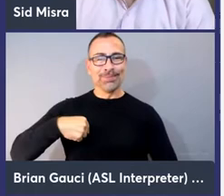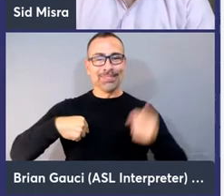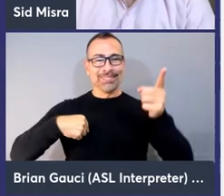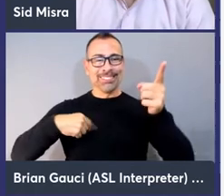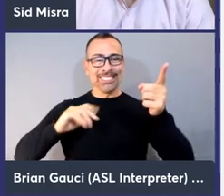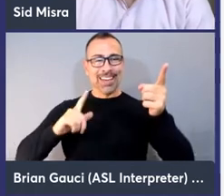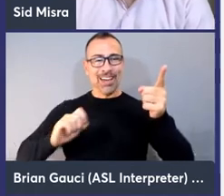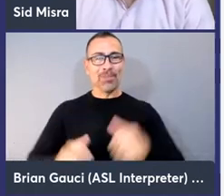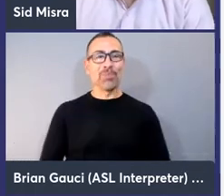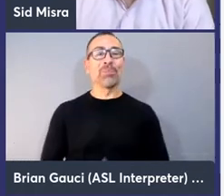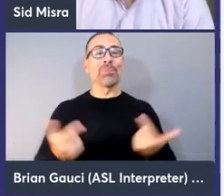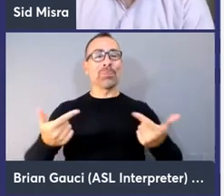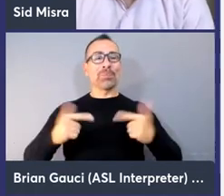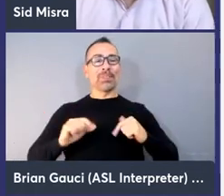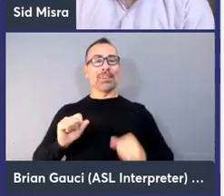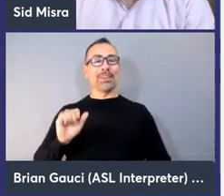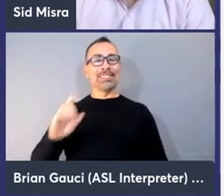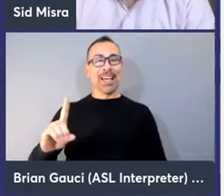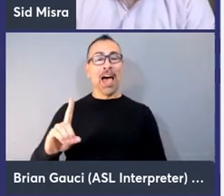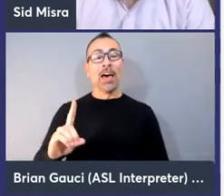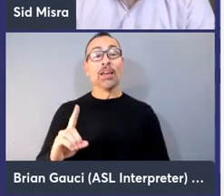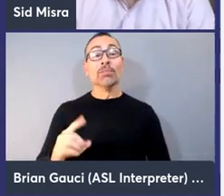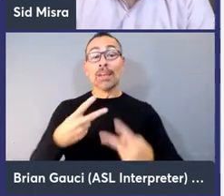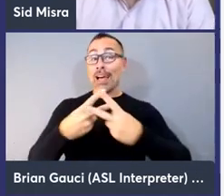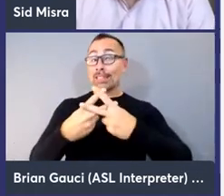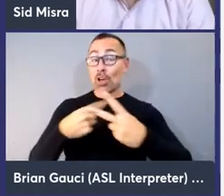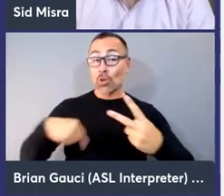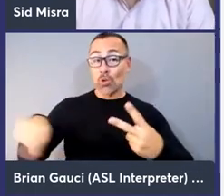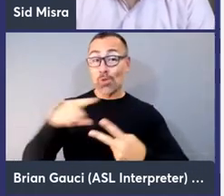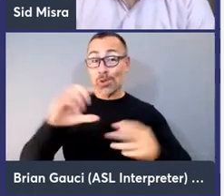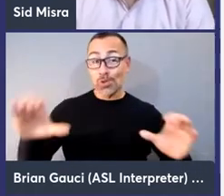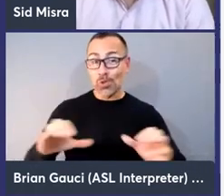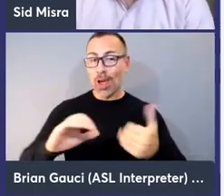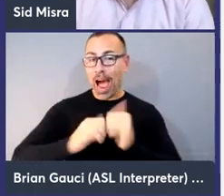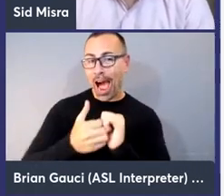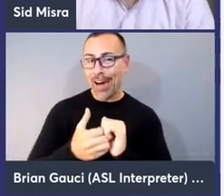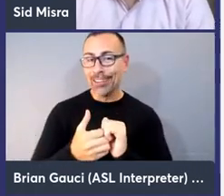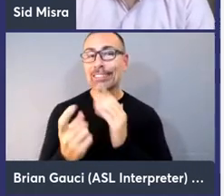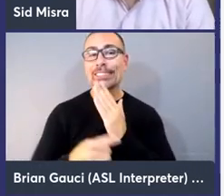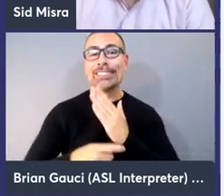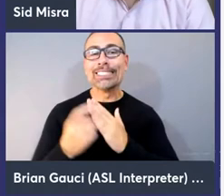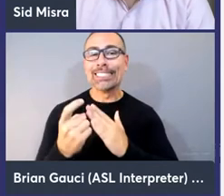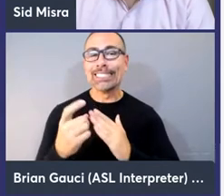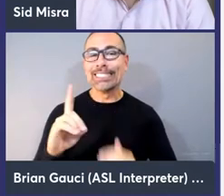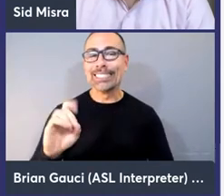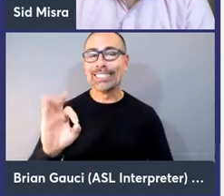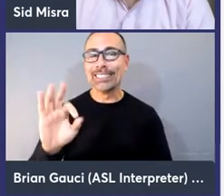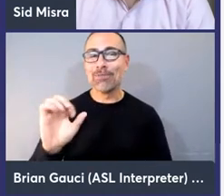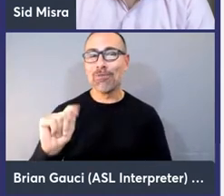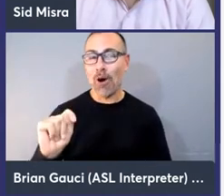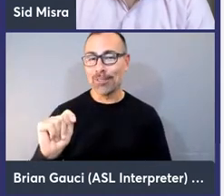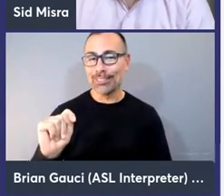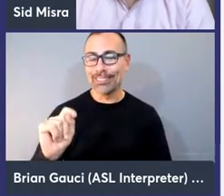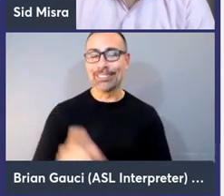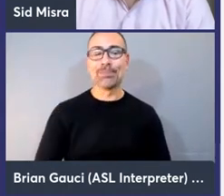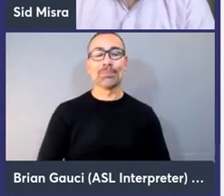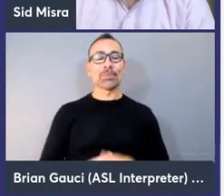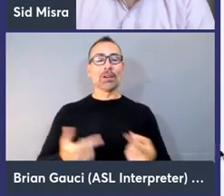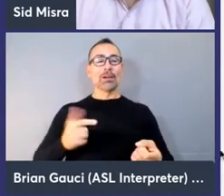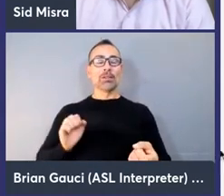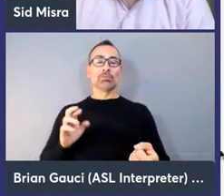Also, hashtag we do it by default. There you go. There you go. But with KMS, you have the ability